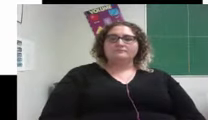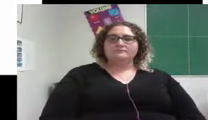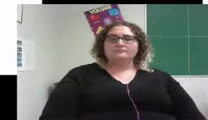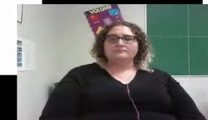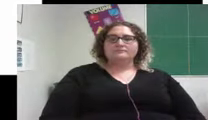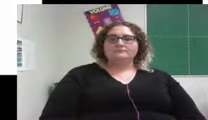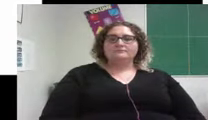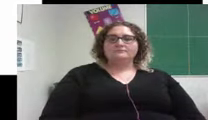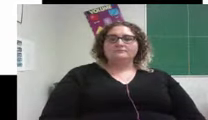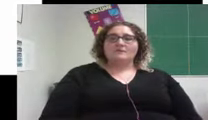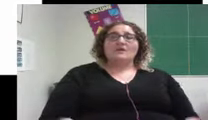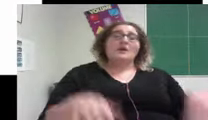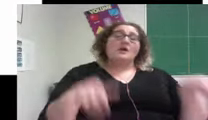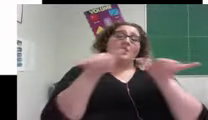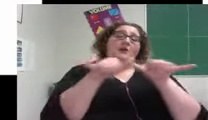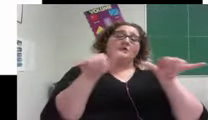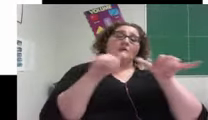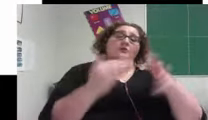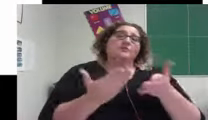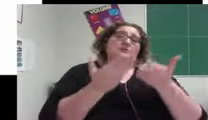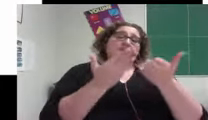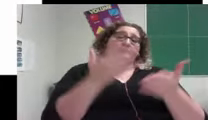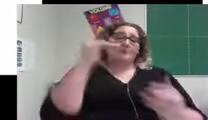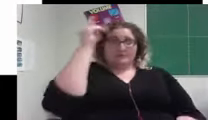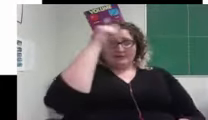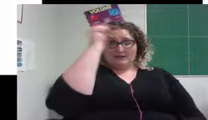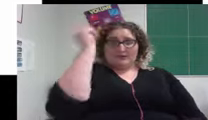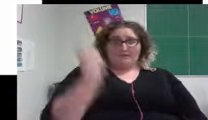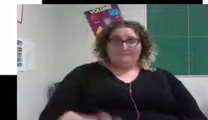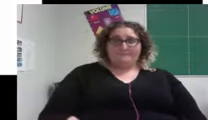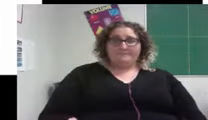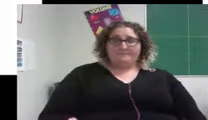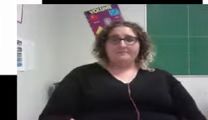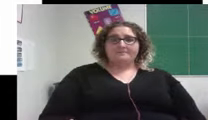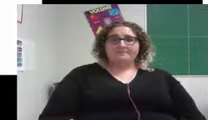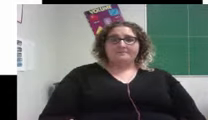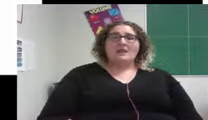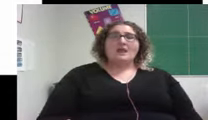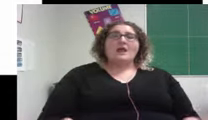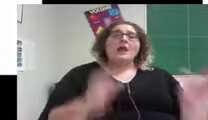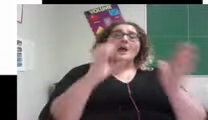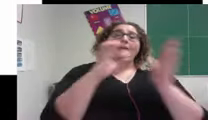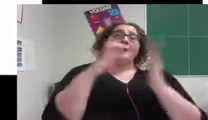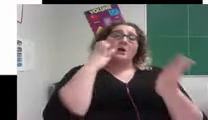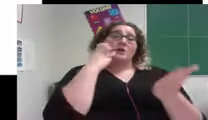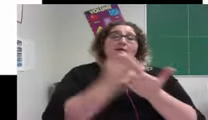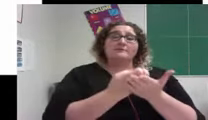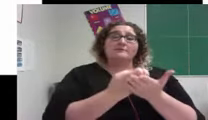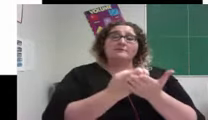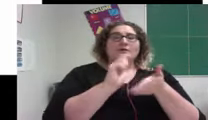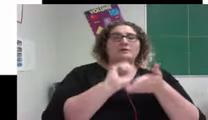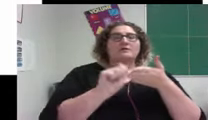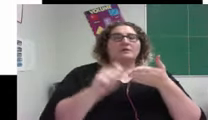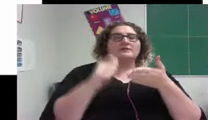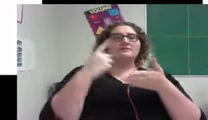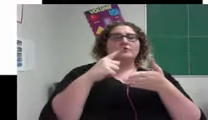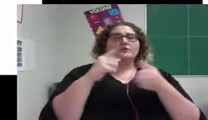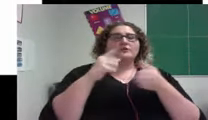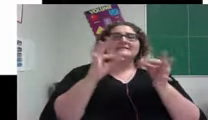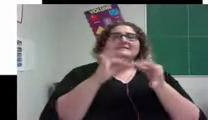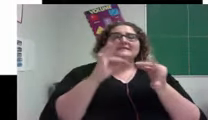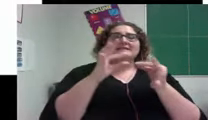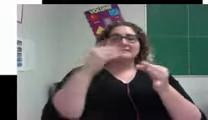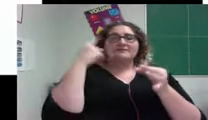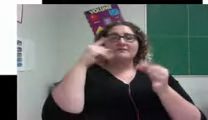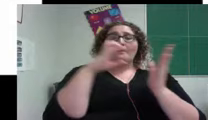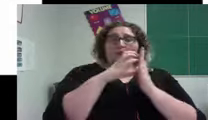Paragraph proof is written as a sentence, or written as sentences in a paragraph. It says theorem, congruent supplement theorem says if